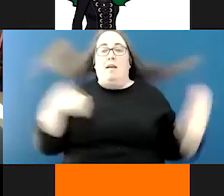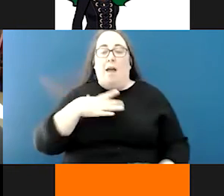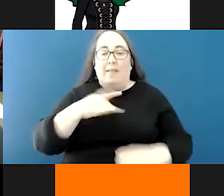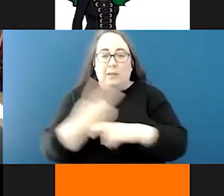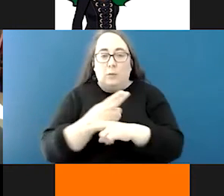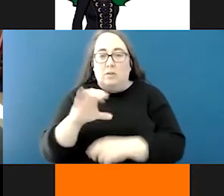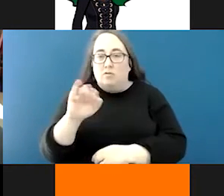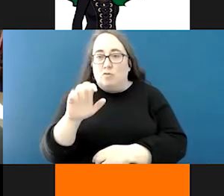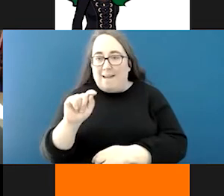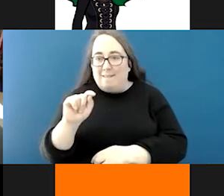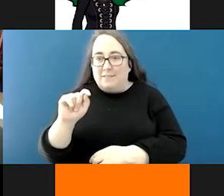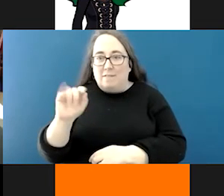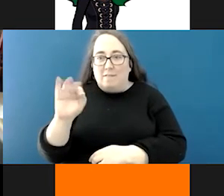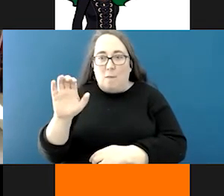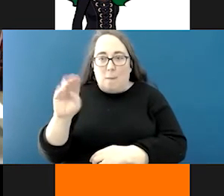as you can see,